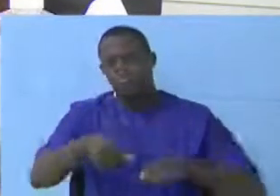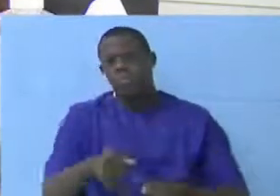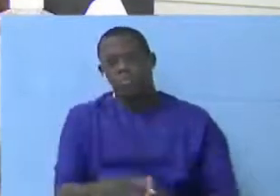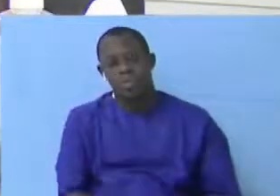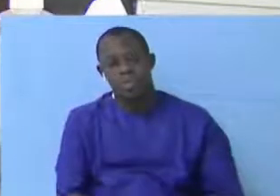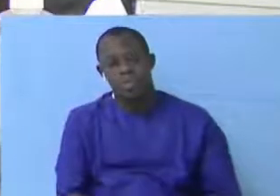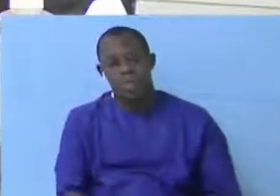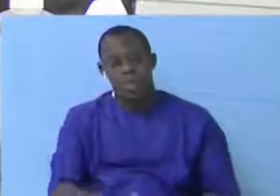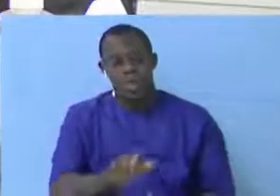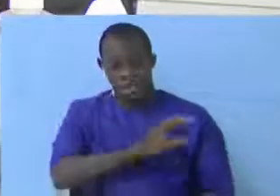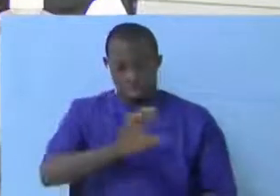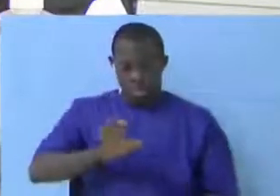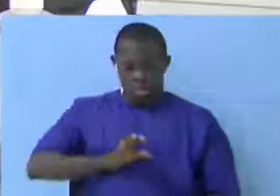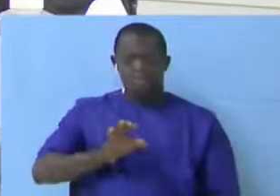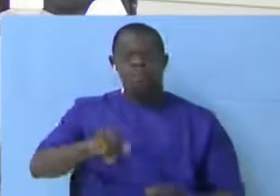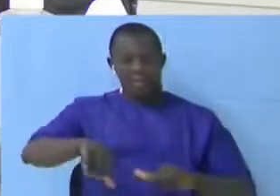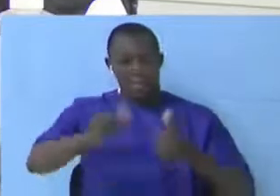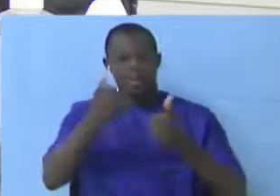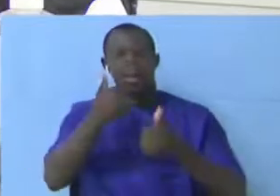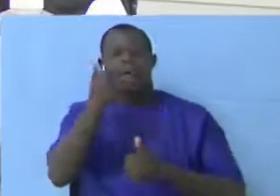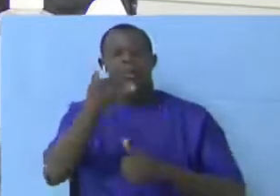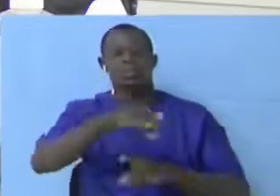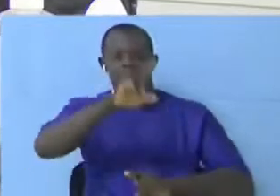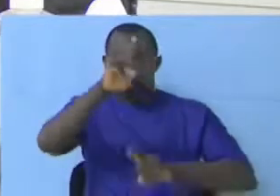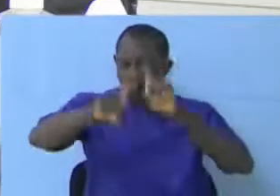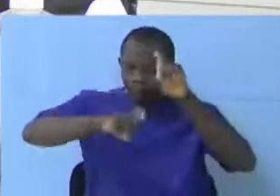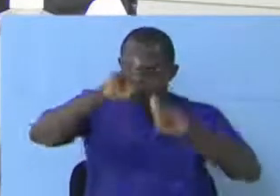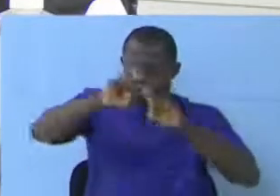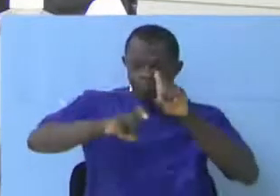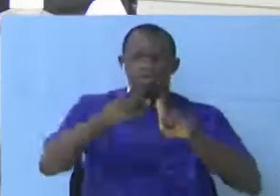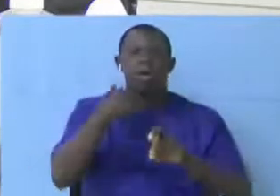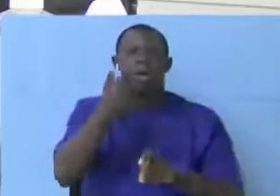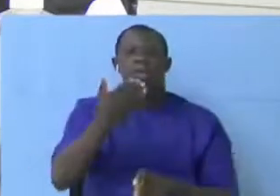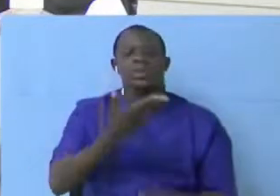service chiefs asked some questions,